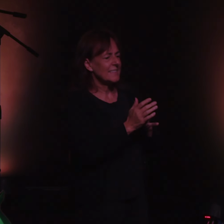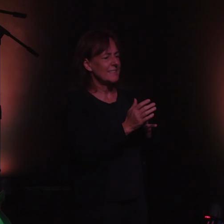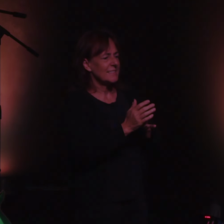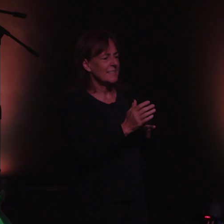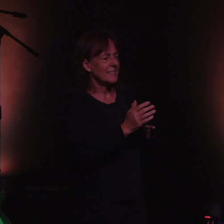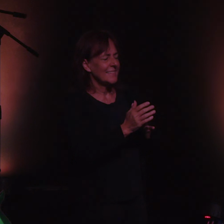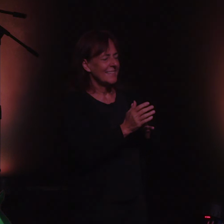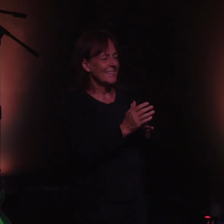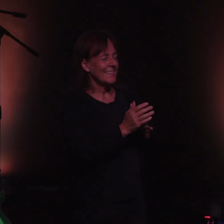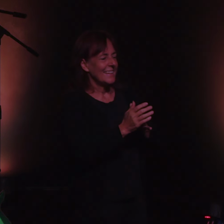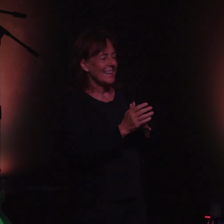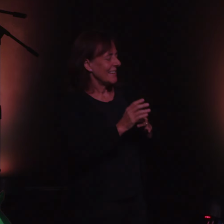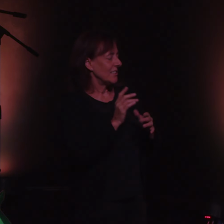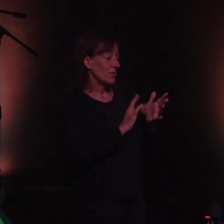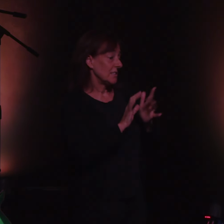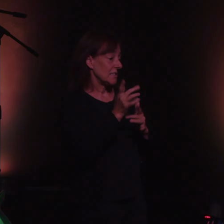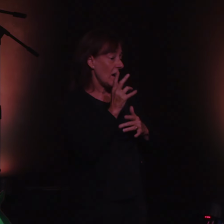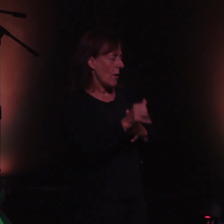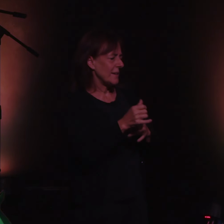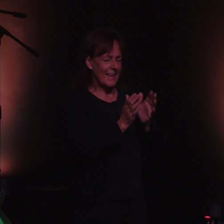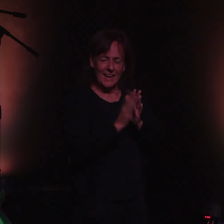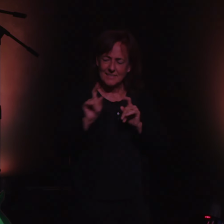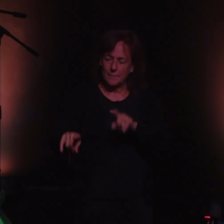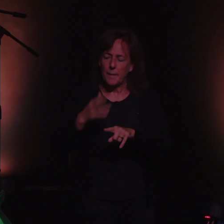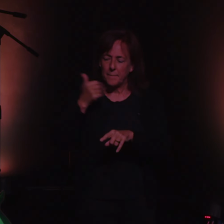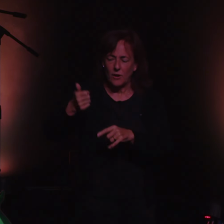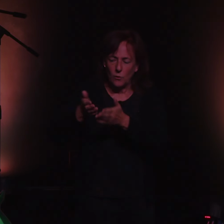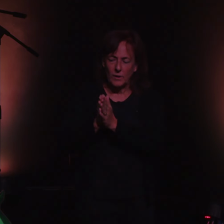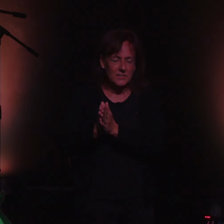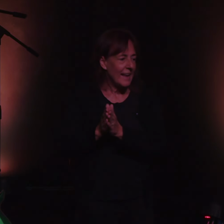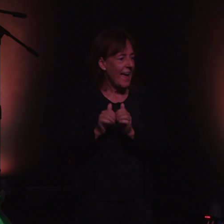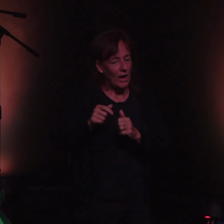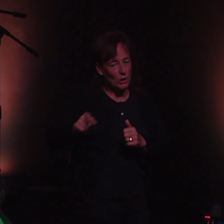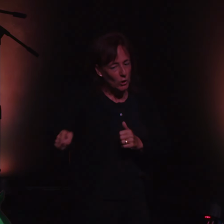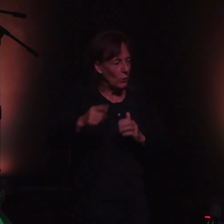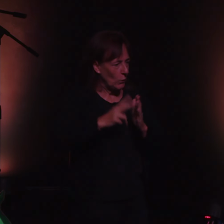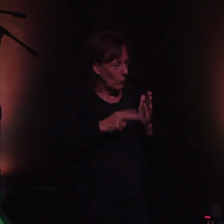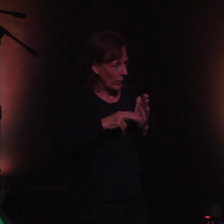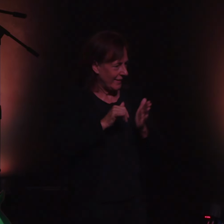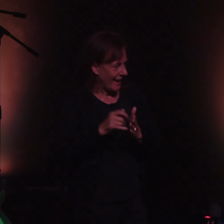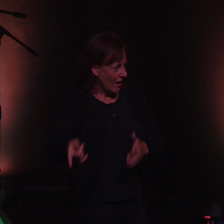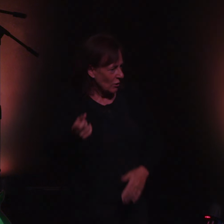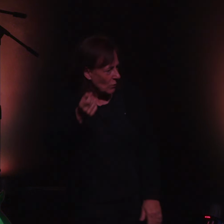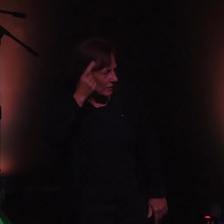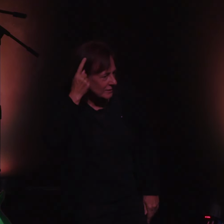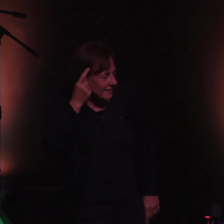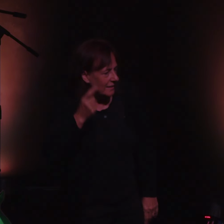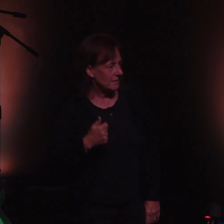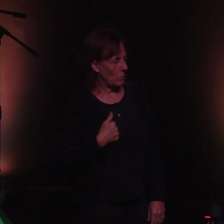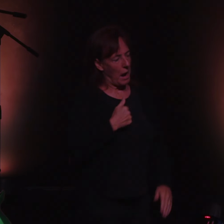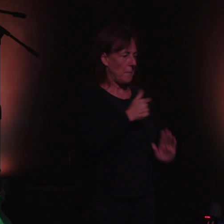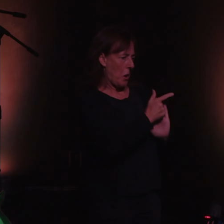Jesus form, as Jesus always did, asks an even better question. "How do you read it?" "Well, I'm